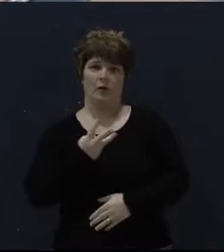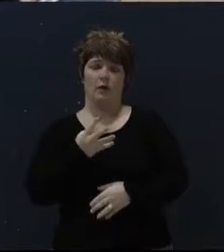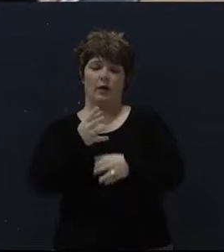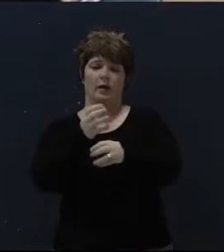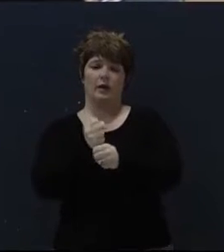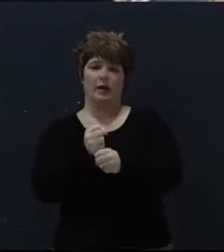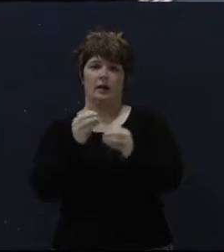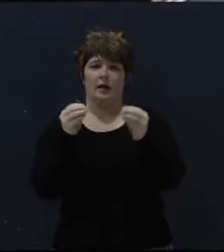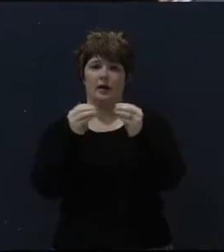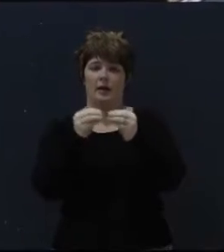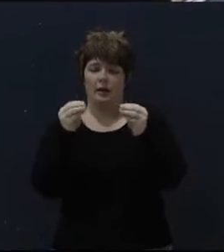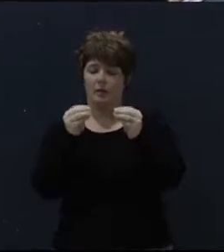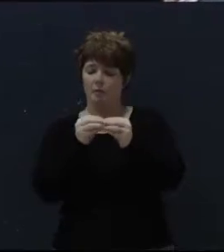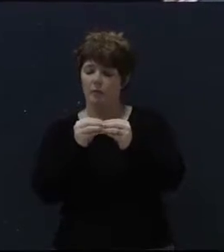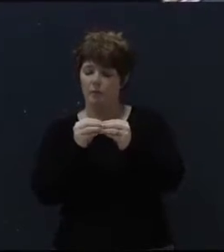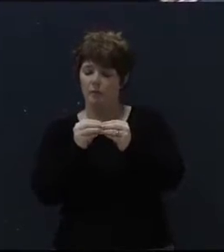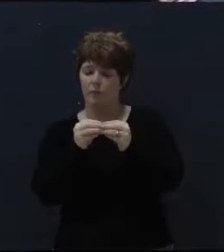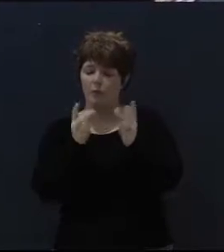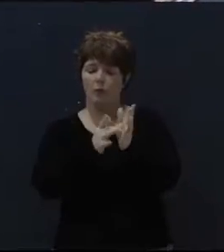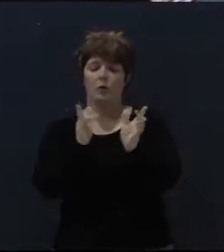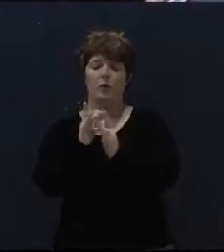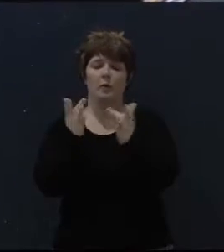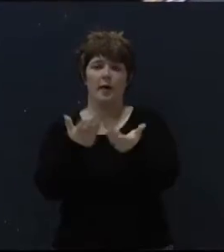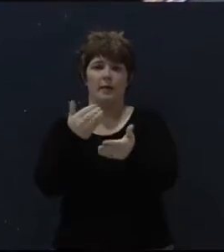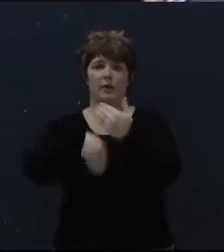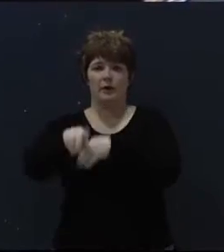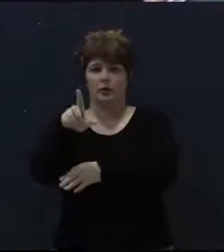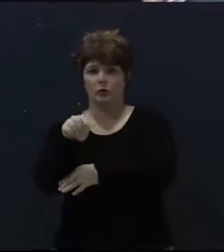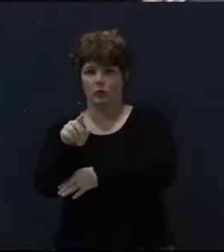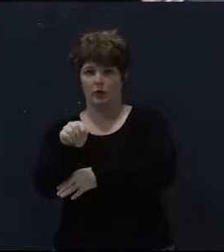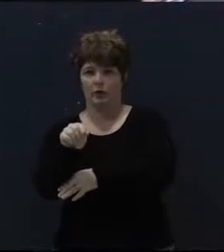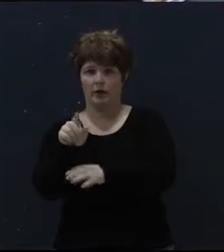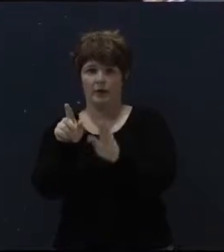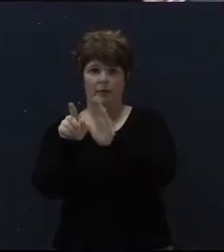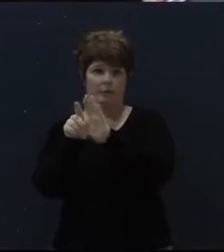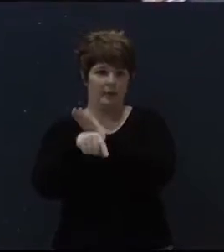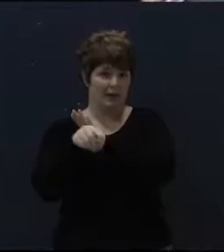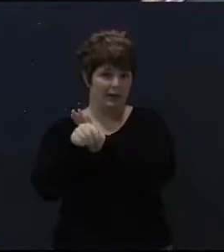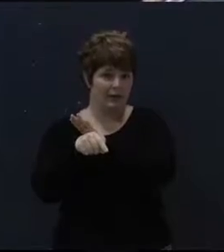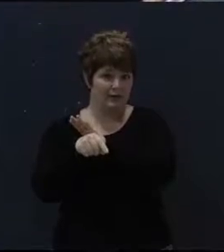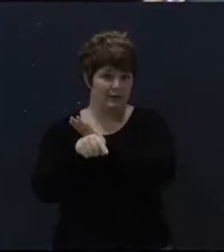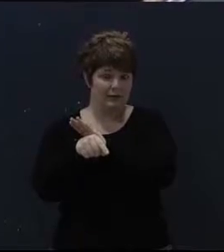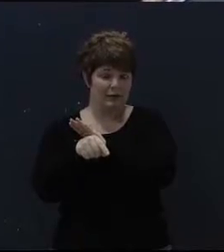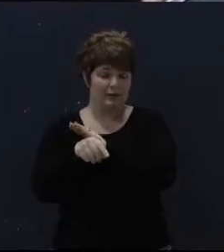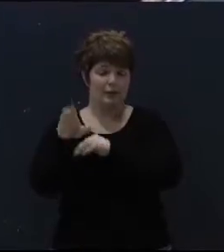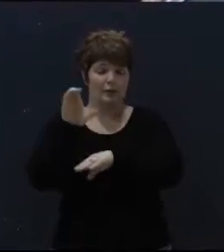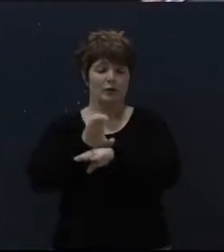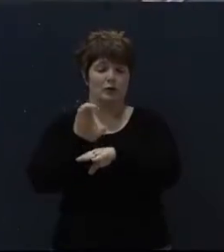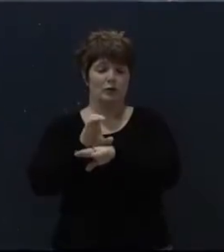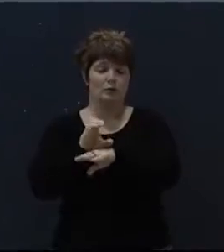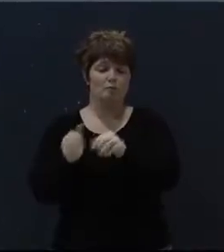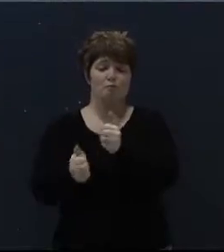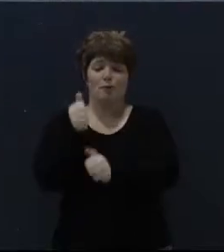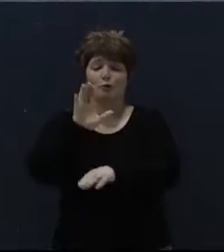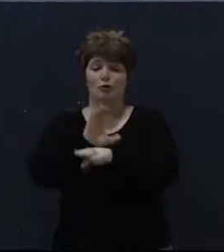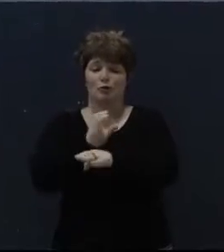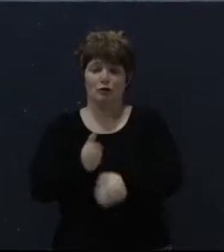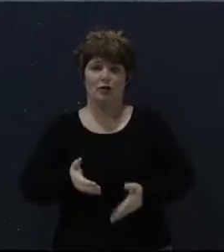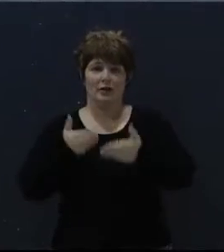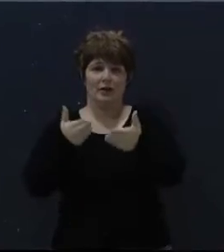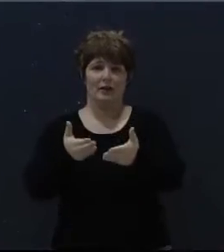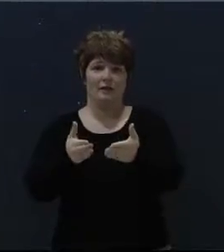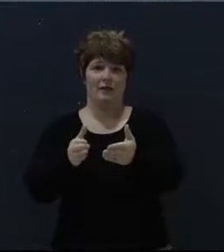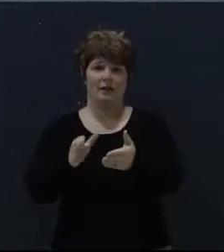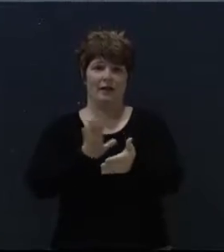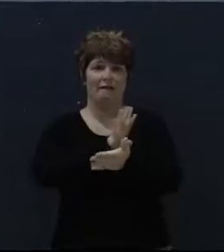in 20 minutes than most churches give in 5 weeks. Amen. Amen. Just because we're a little